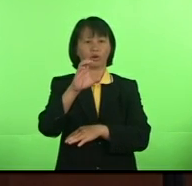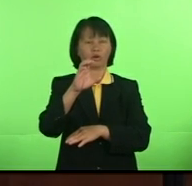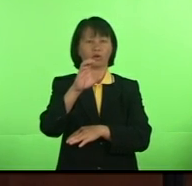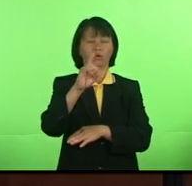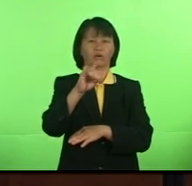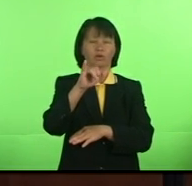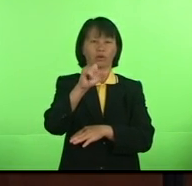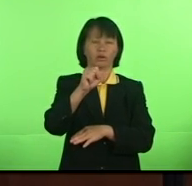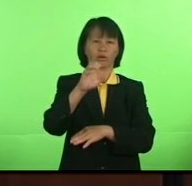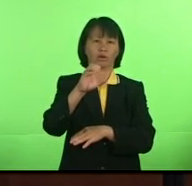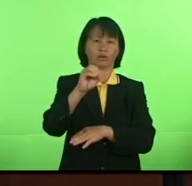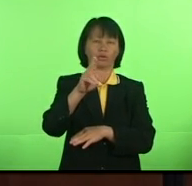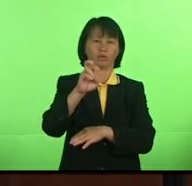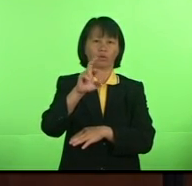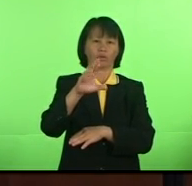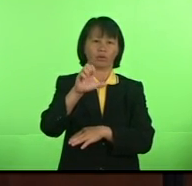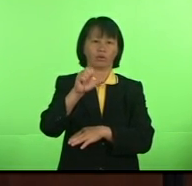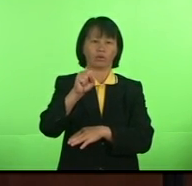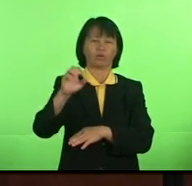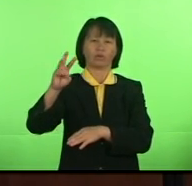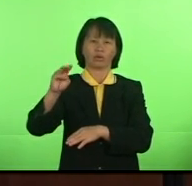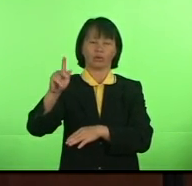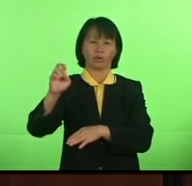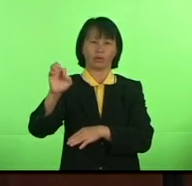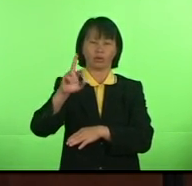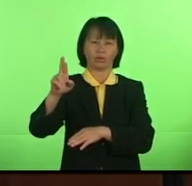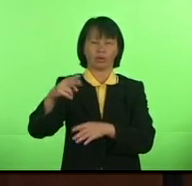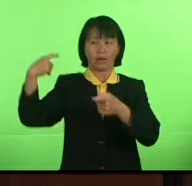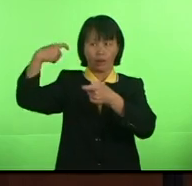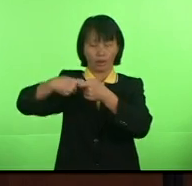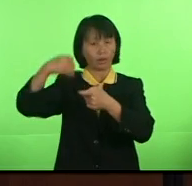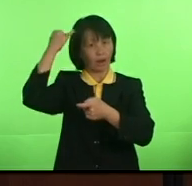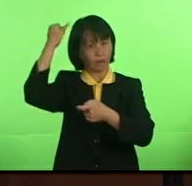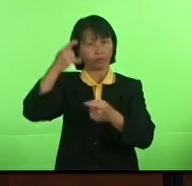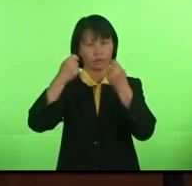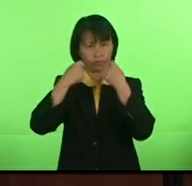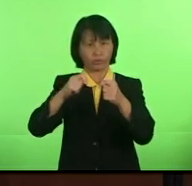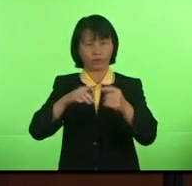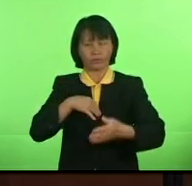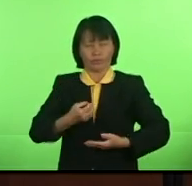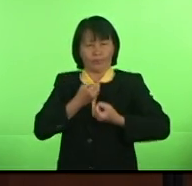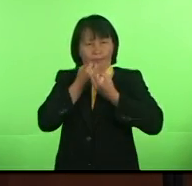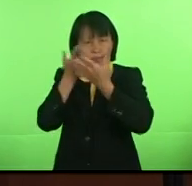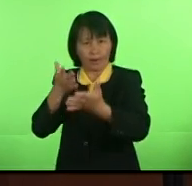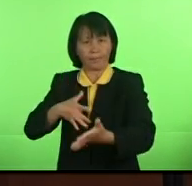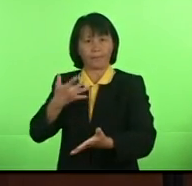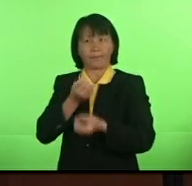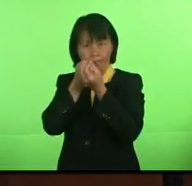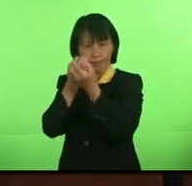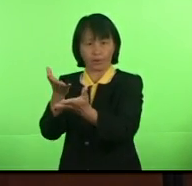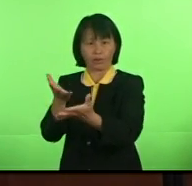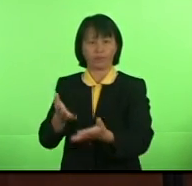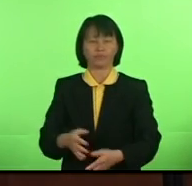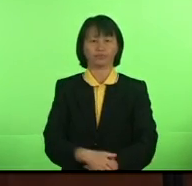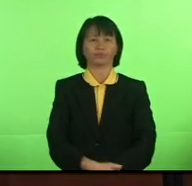the purpose and relationship of the ideas you are trying to express. Now, let's look at some common